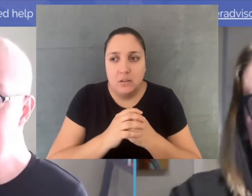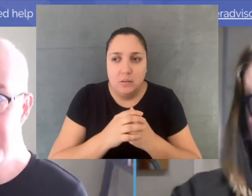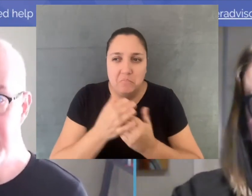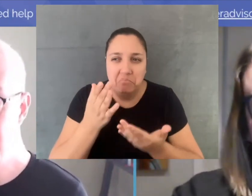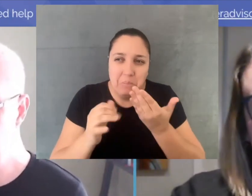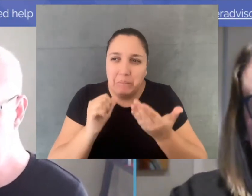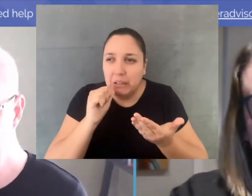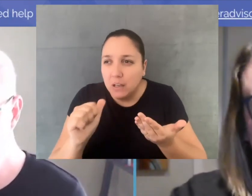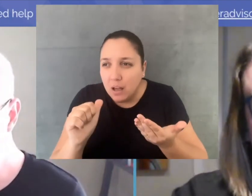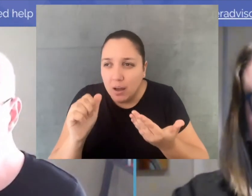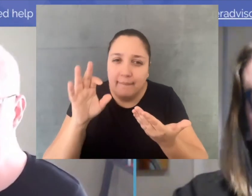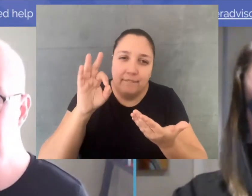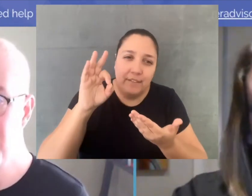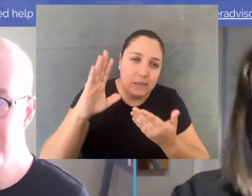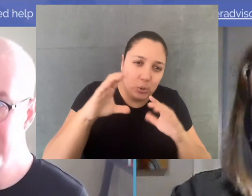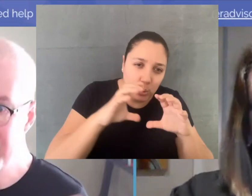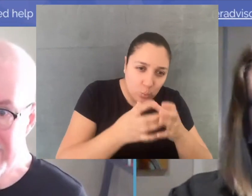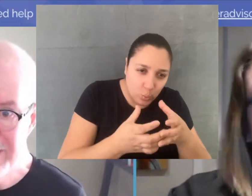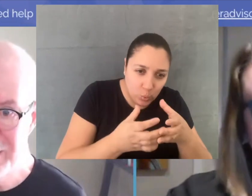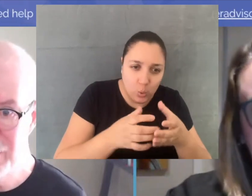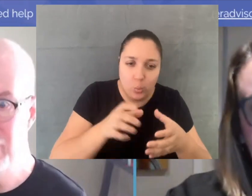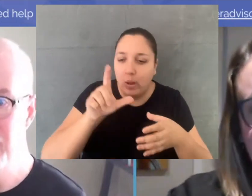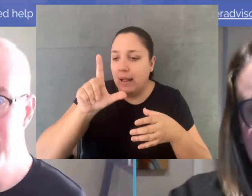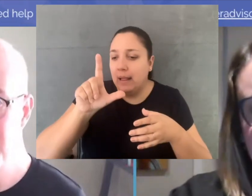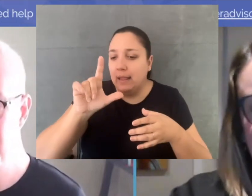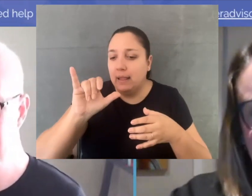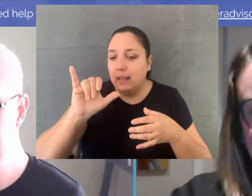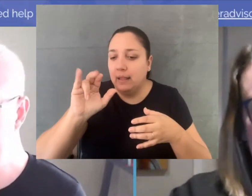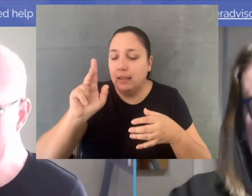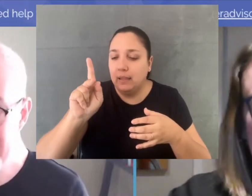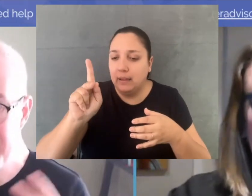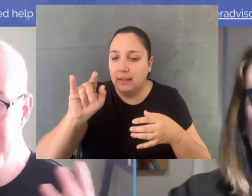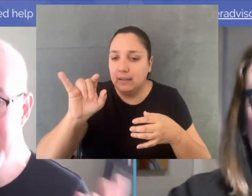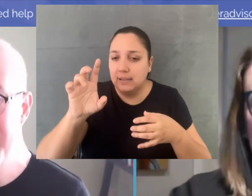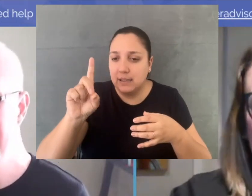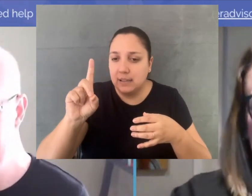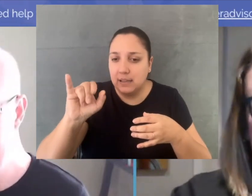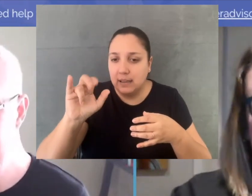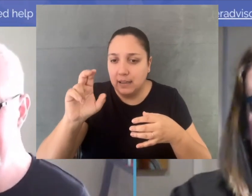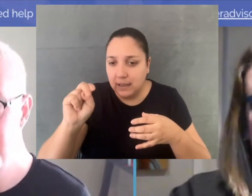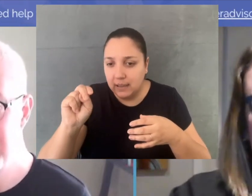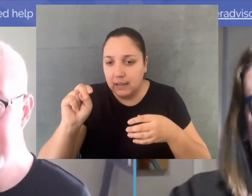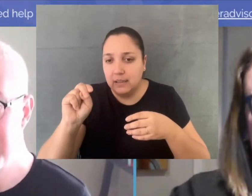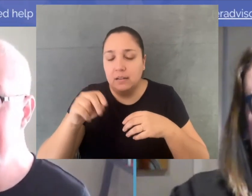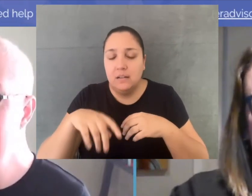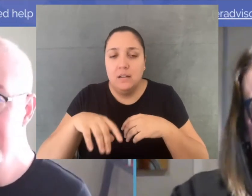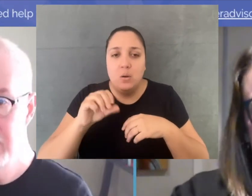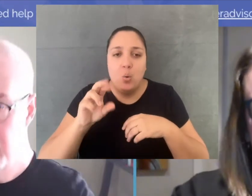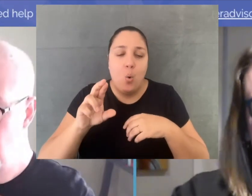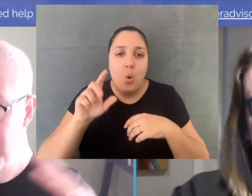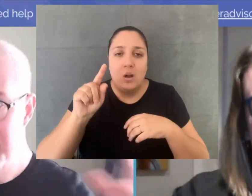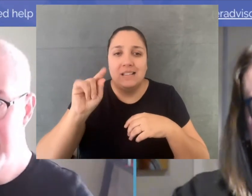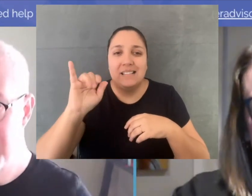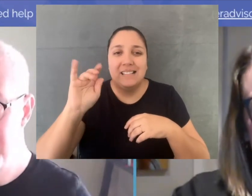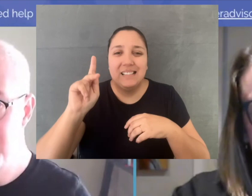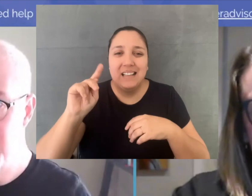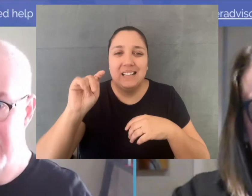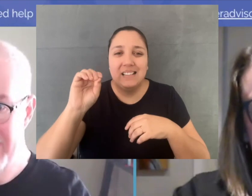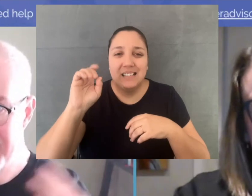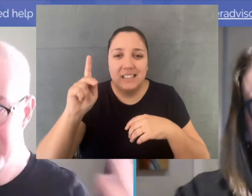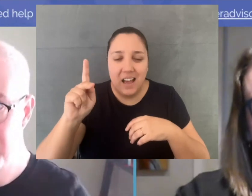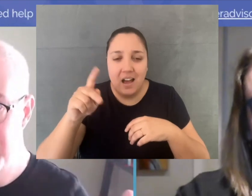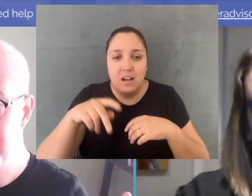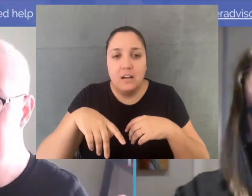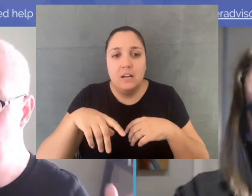like a Facebook group or a LinkedIn group, or not talking about our TikTok communities or things like that. A whole other set of issues